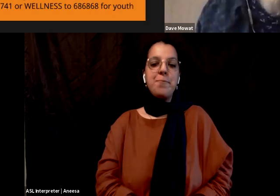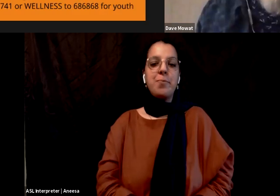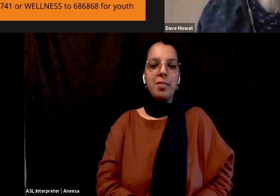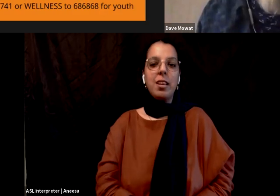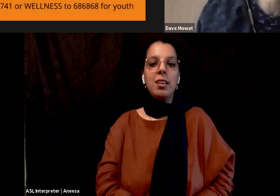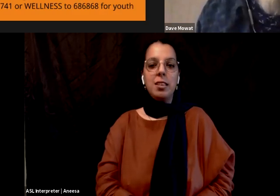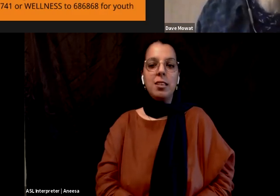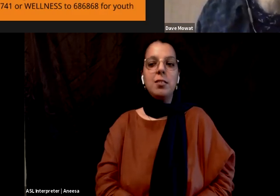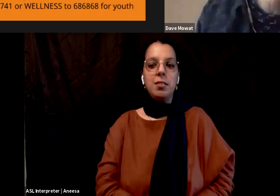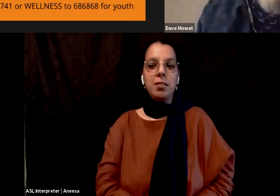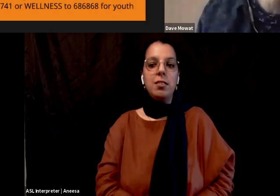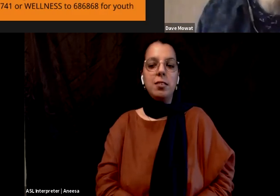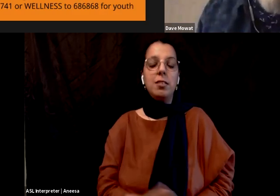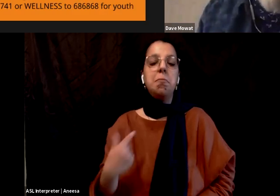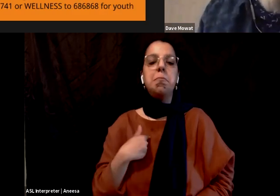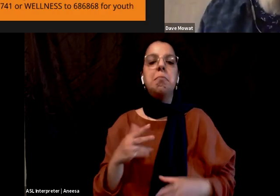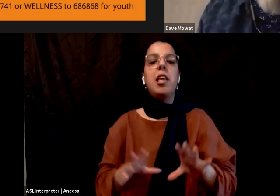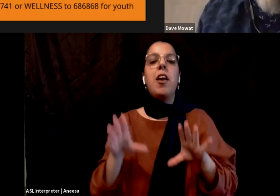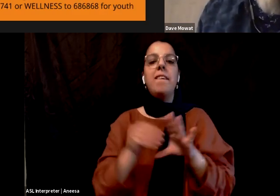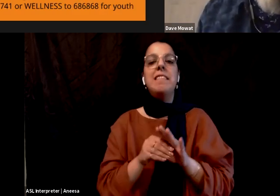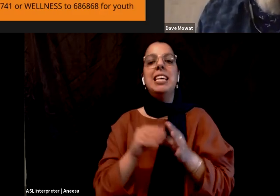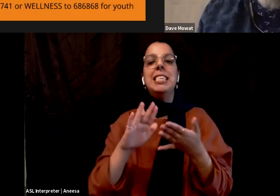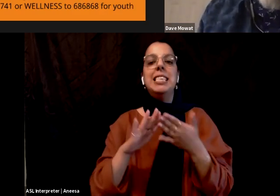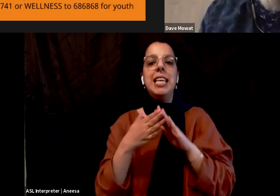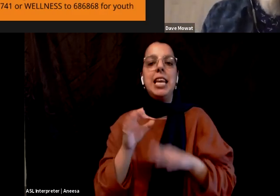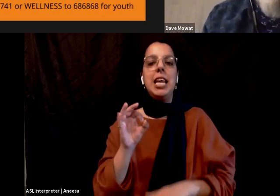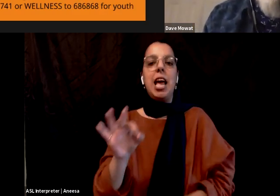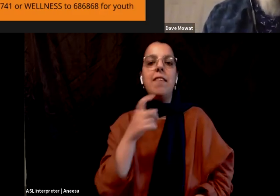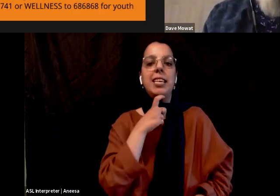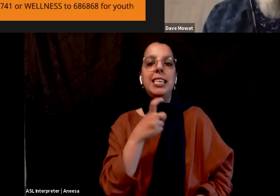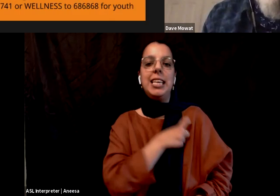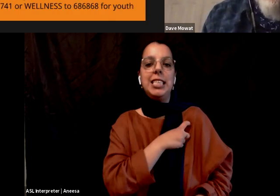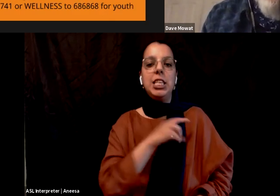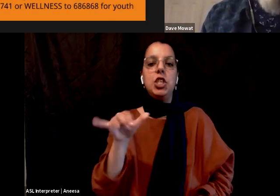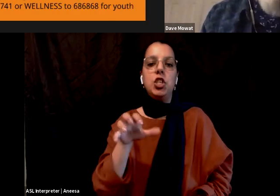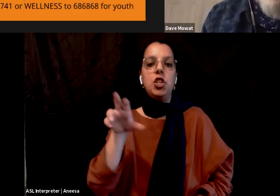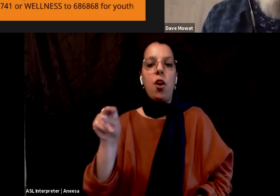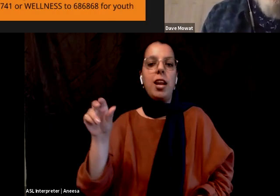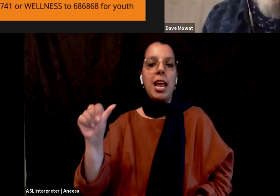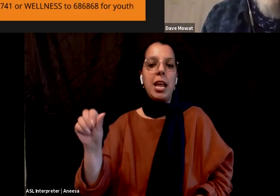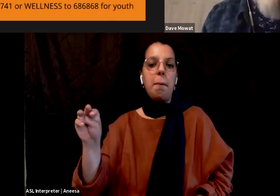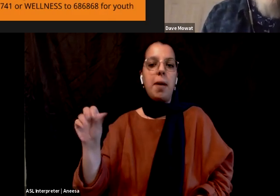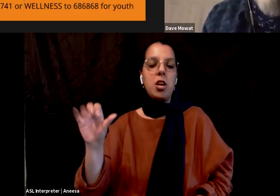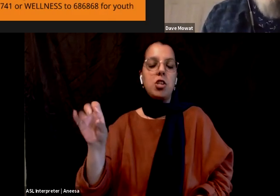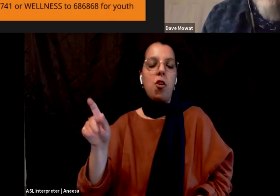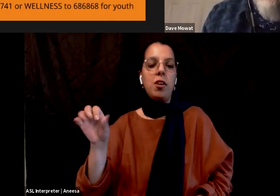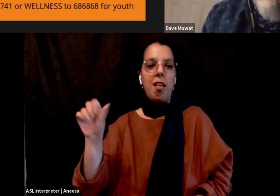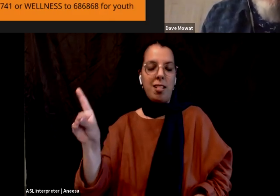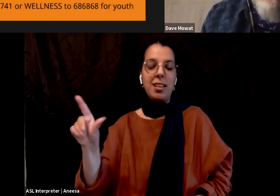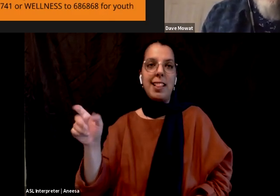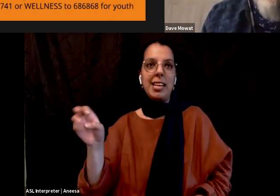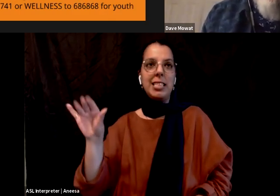the city of Kingston, John A. McDonald legacy working committee for the city of